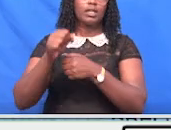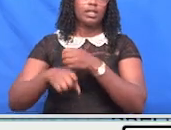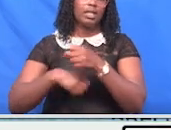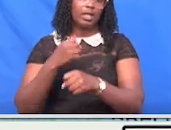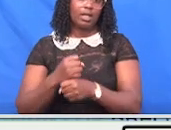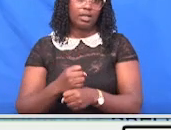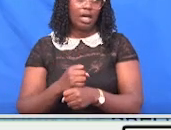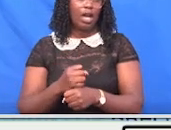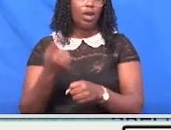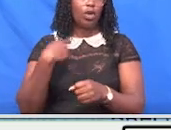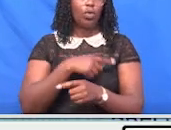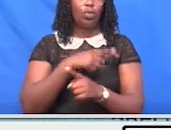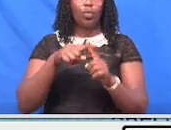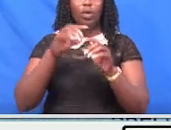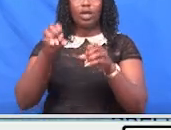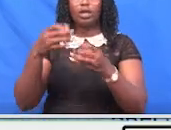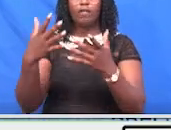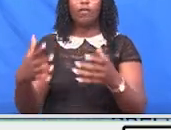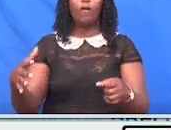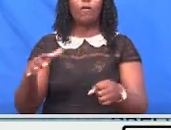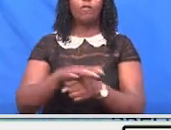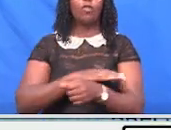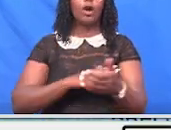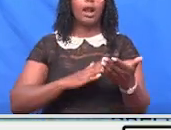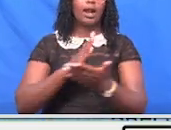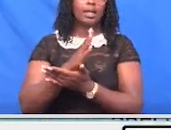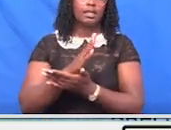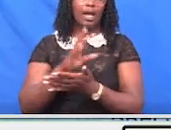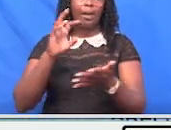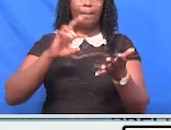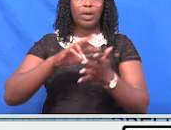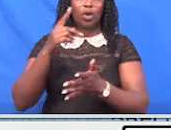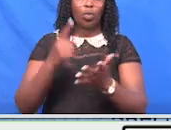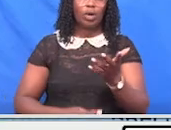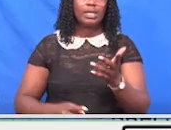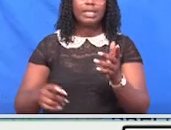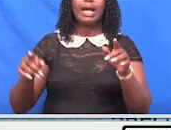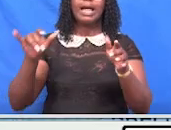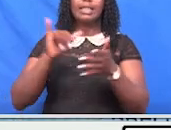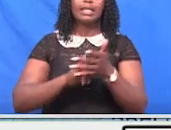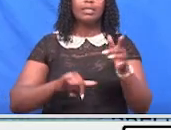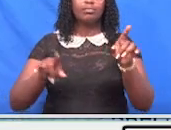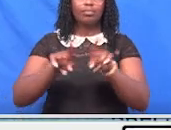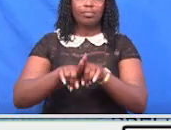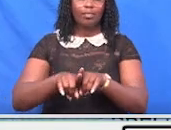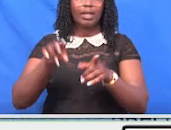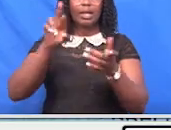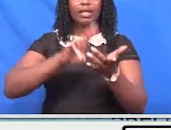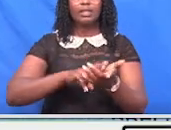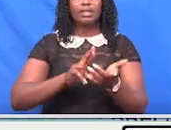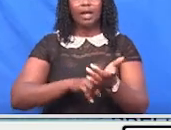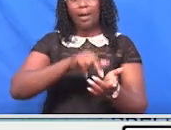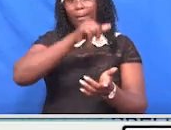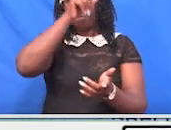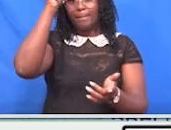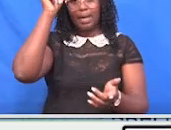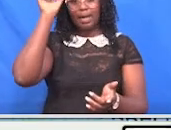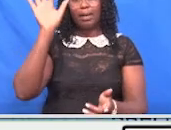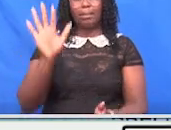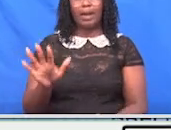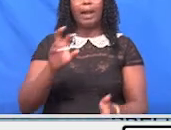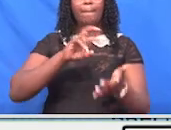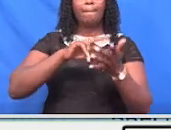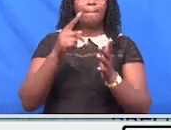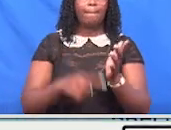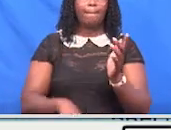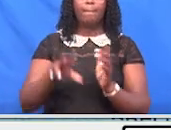give you exclusive rights. Exclusive rights, and that's the rationale for registering your brand or your trademark. Okay. It means no